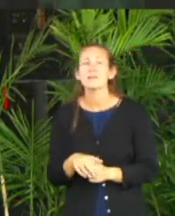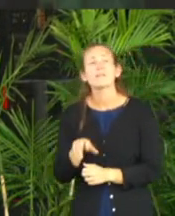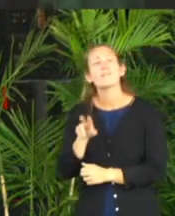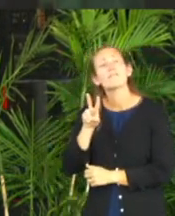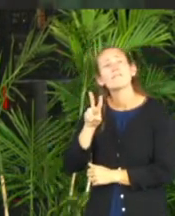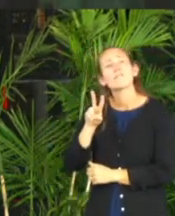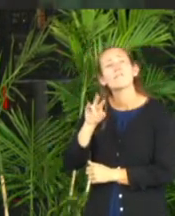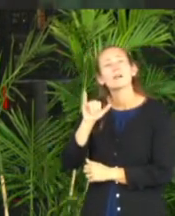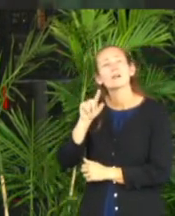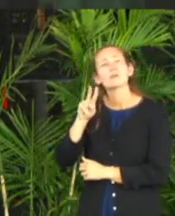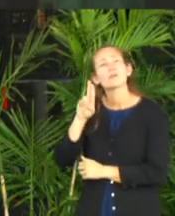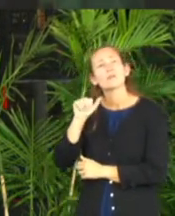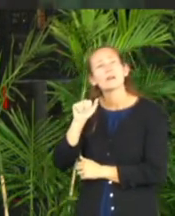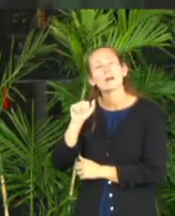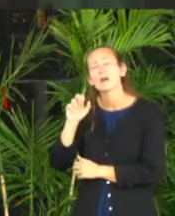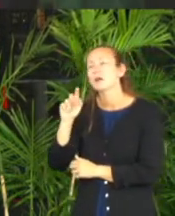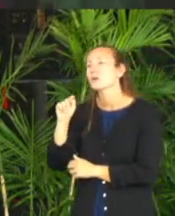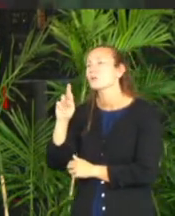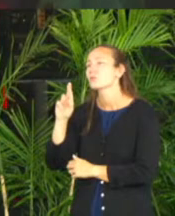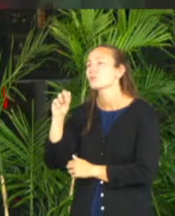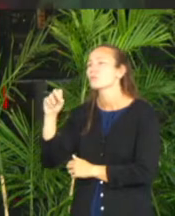Victoria Elizabeth Troop,